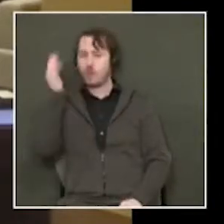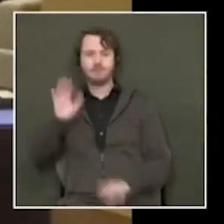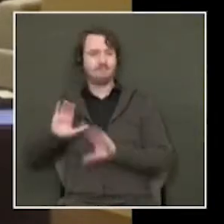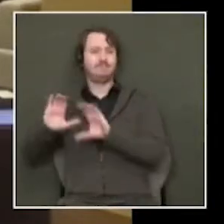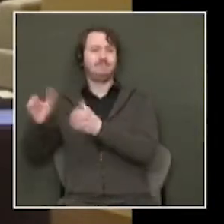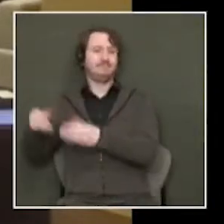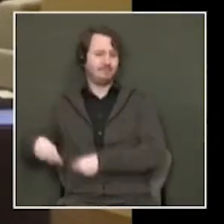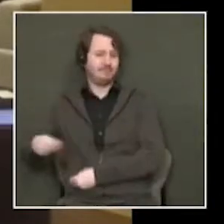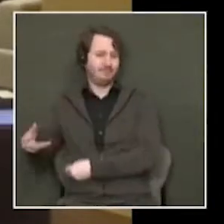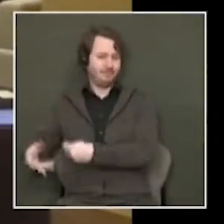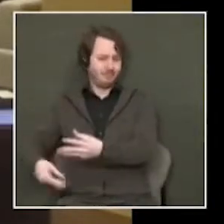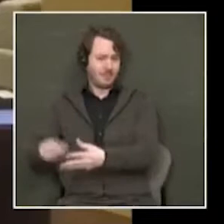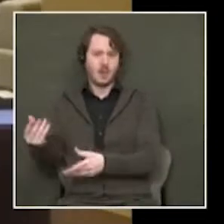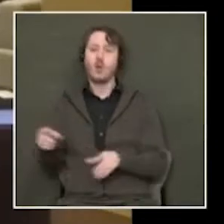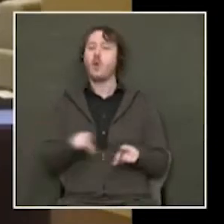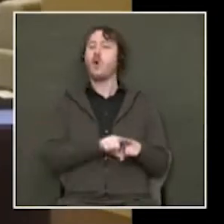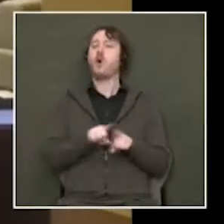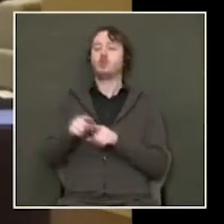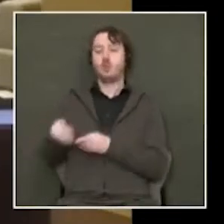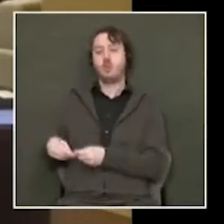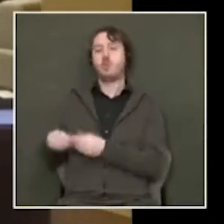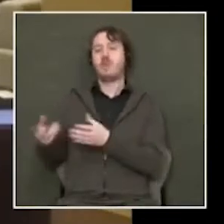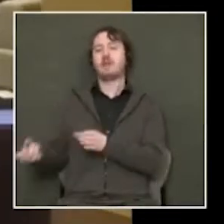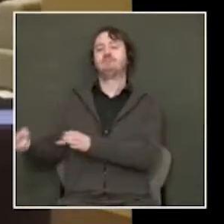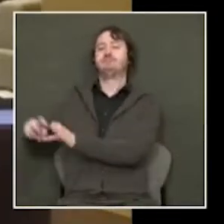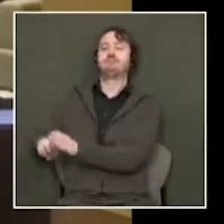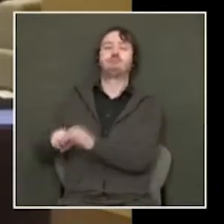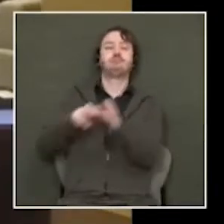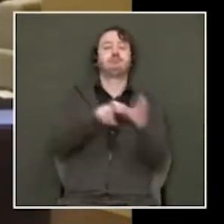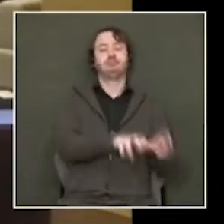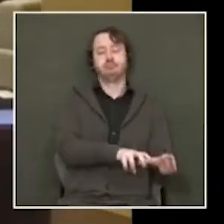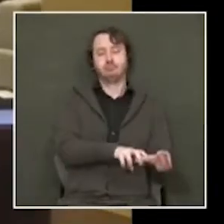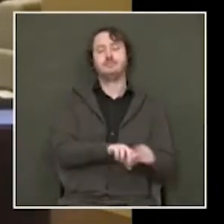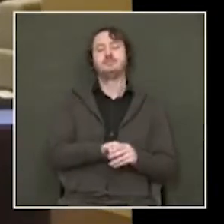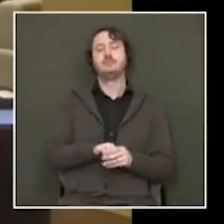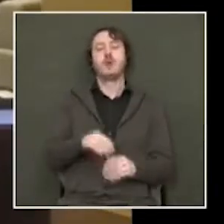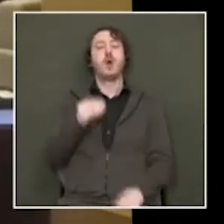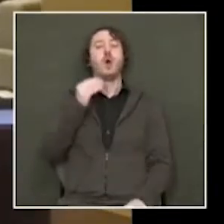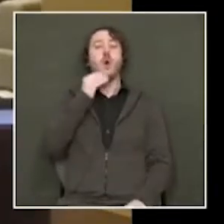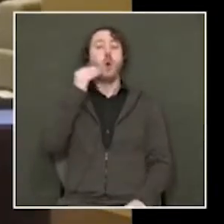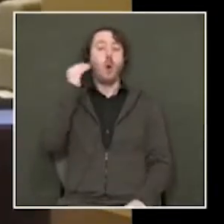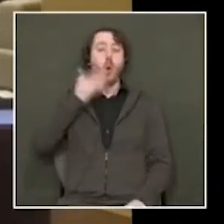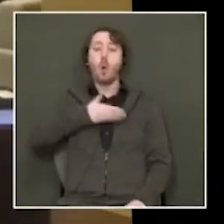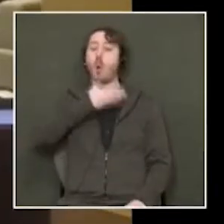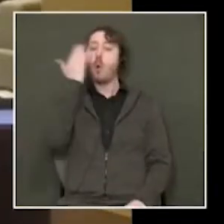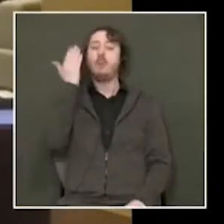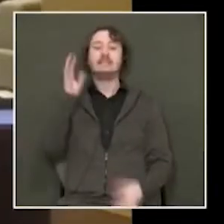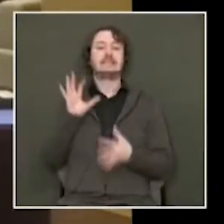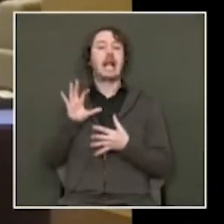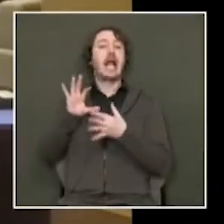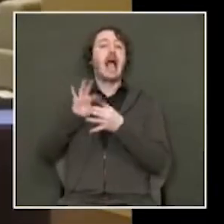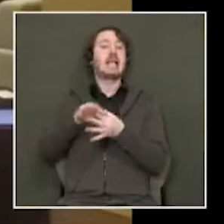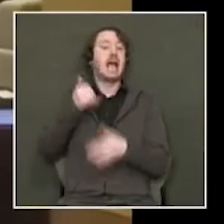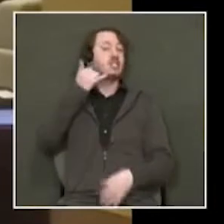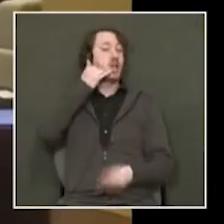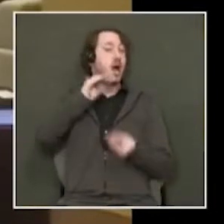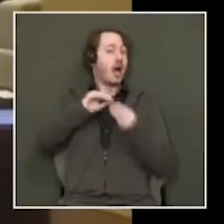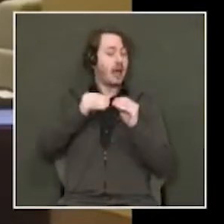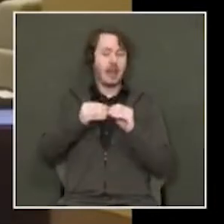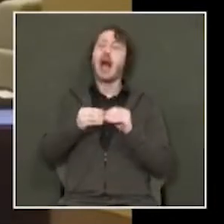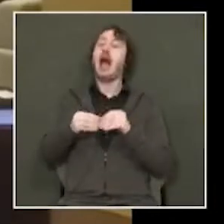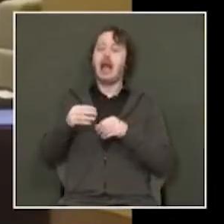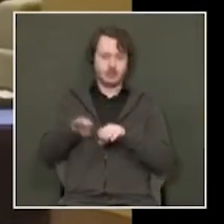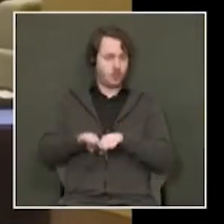They are also providing transportation for those individuals. Our Homeless Connections hotline is open,